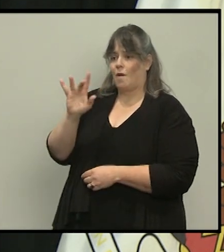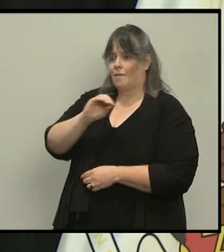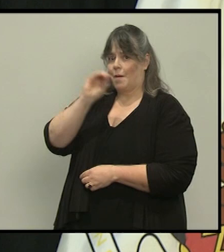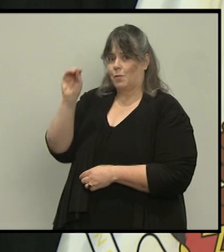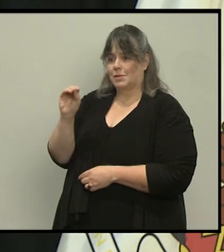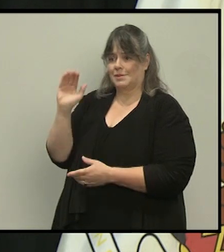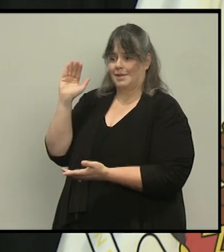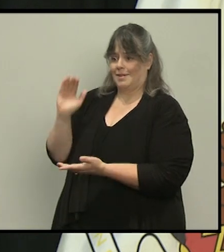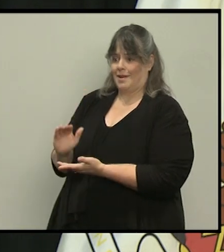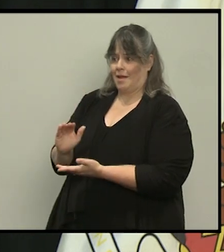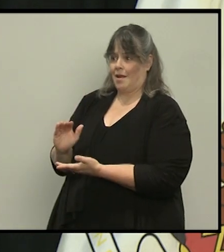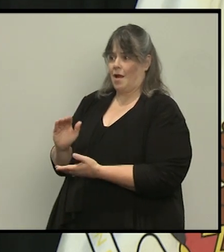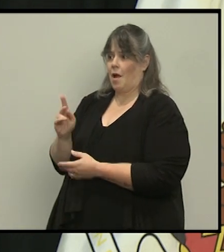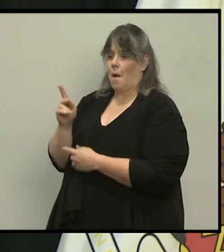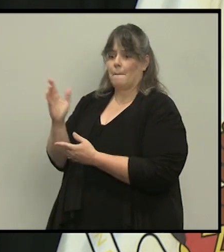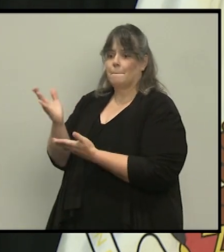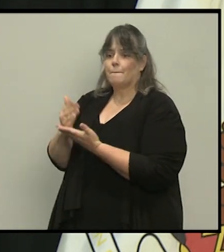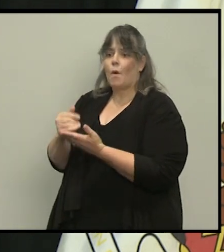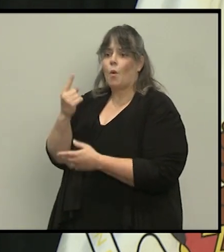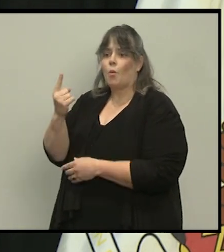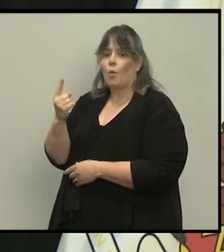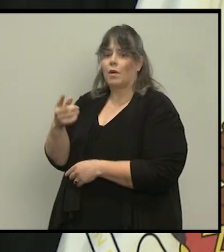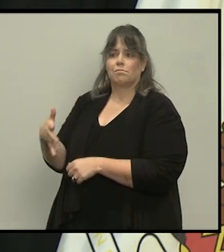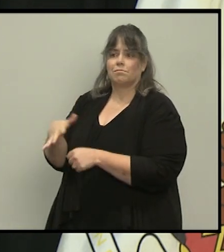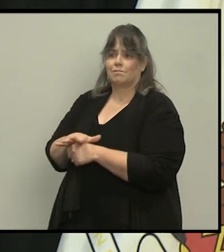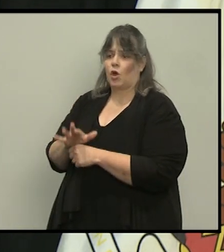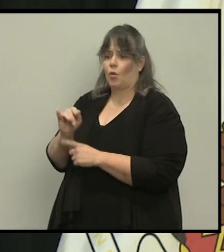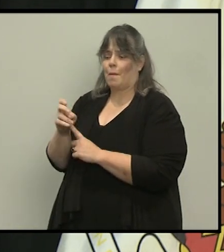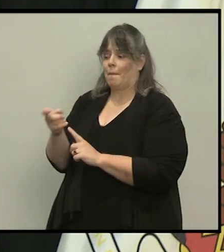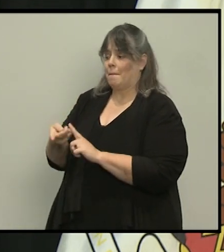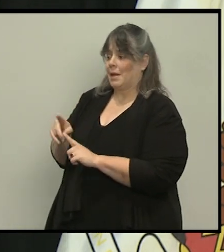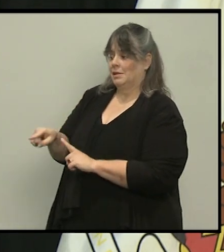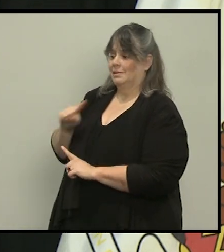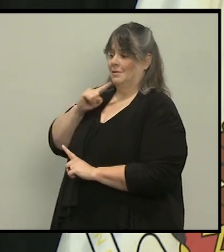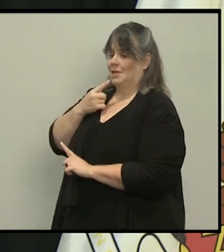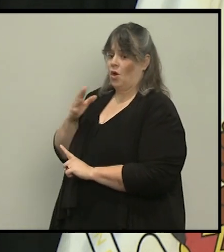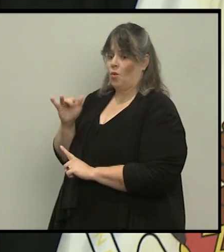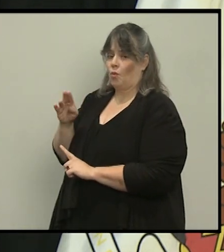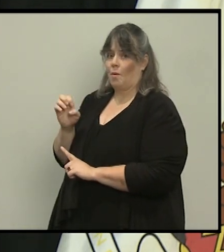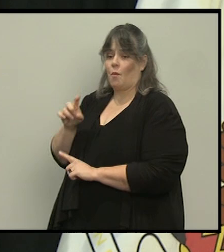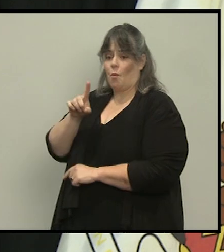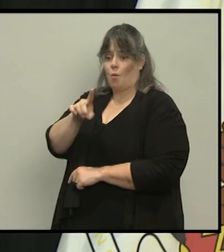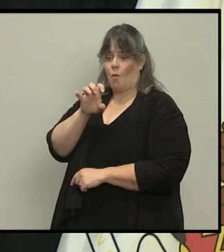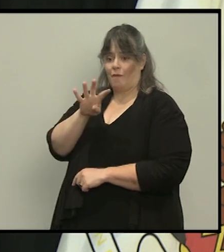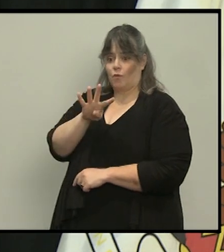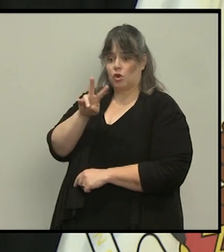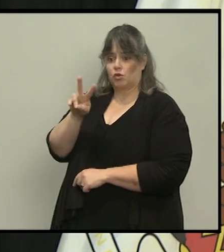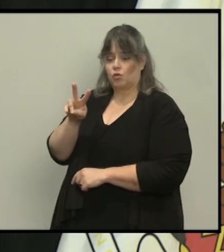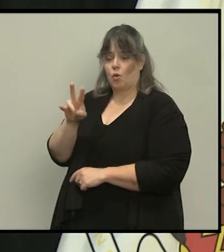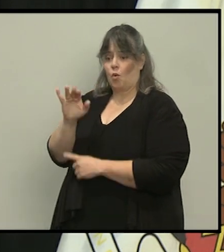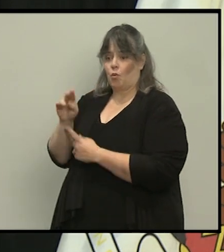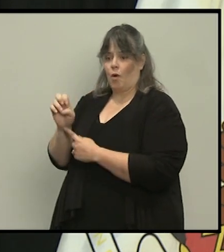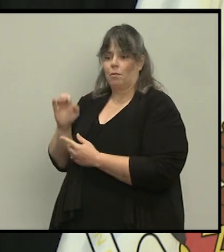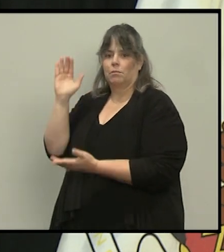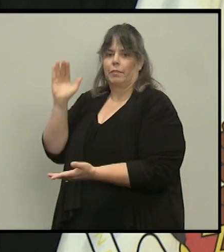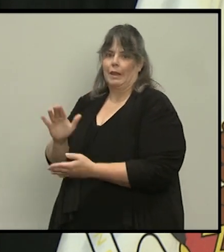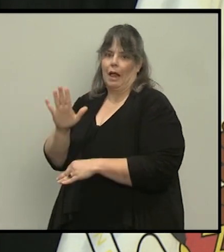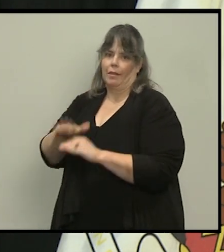decrease in part one total crimes. That means the serious crimes were 142 crimes fewer than the previous